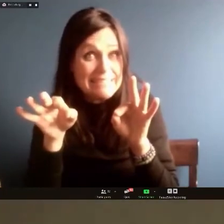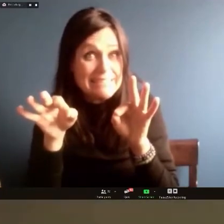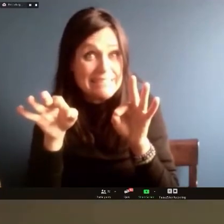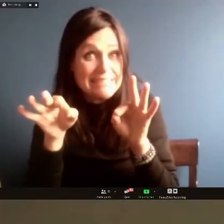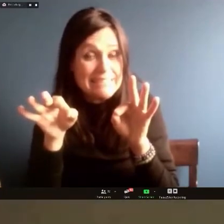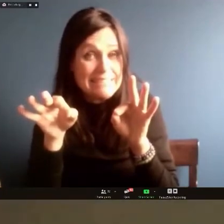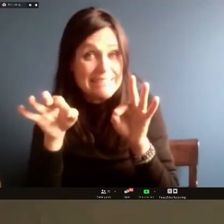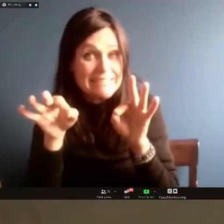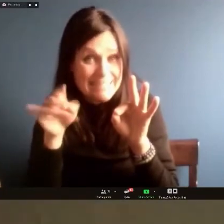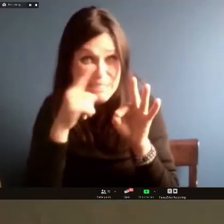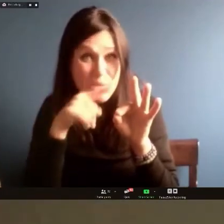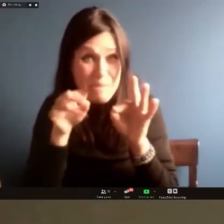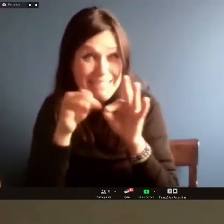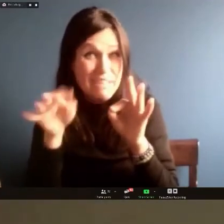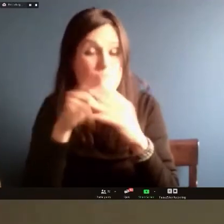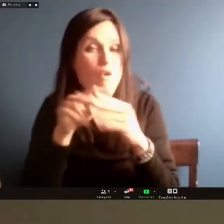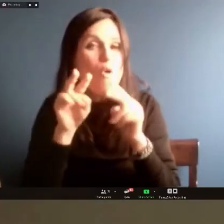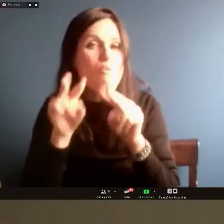think